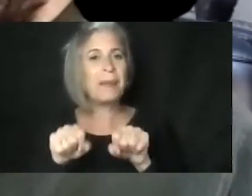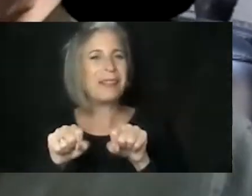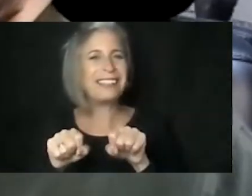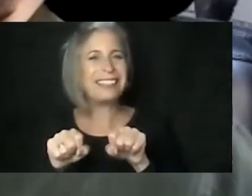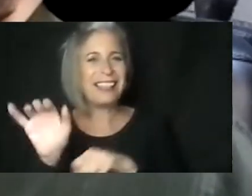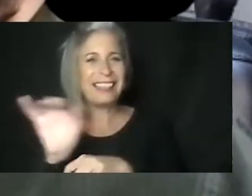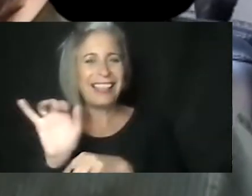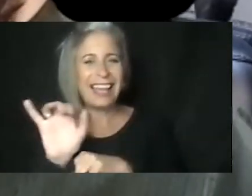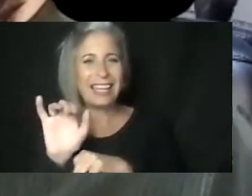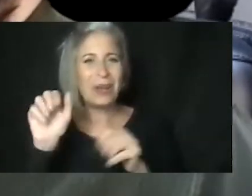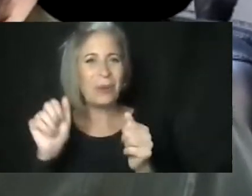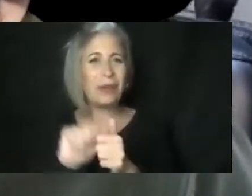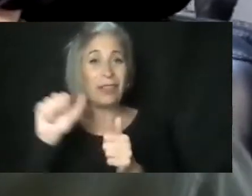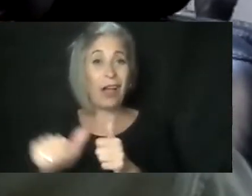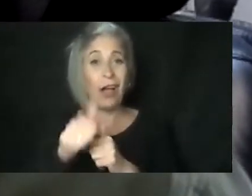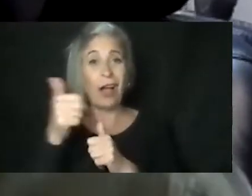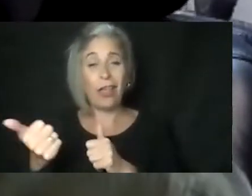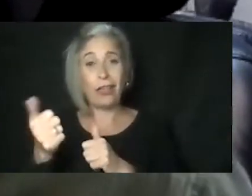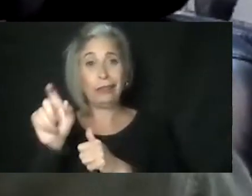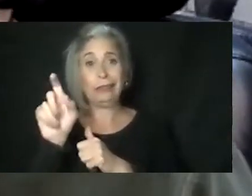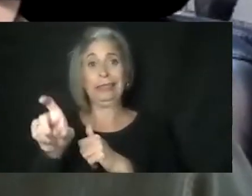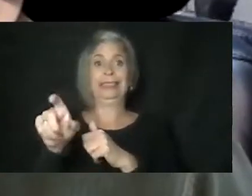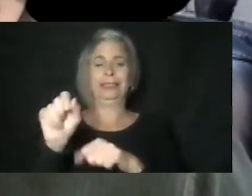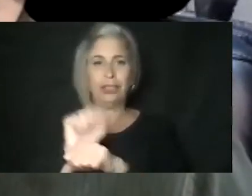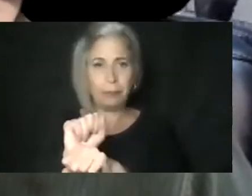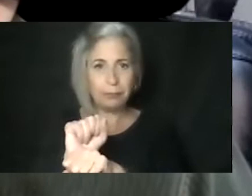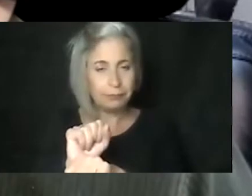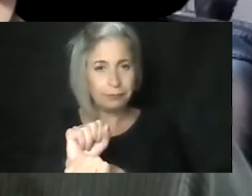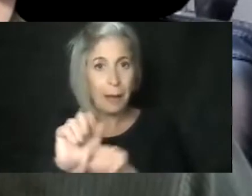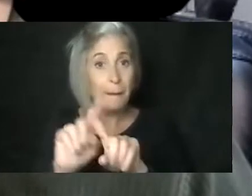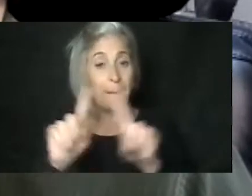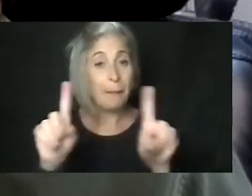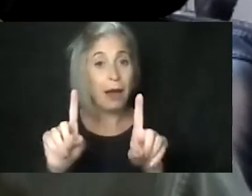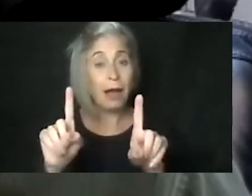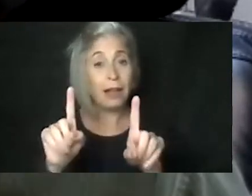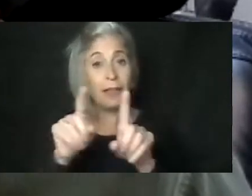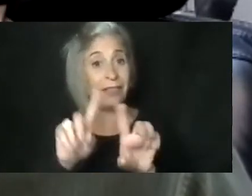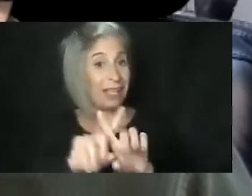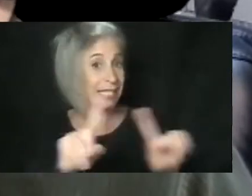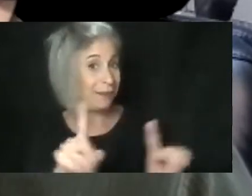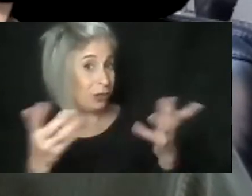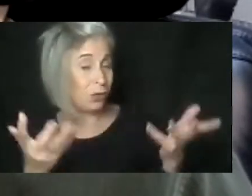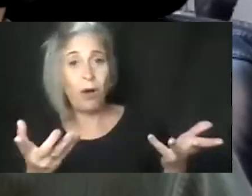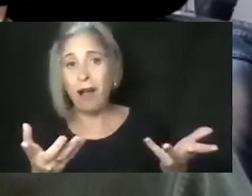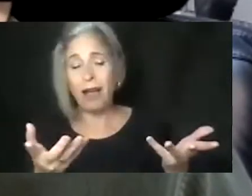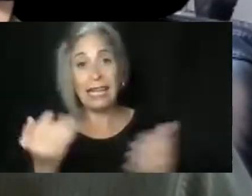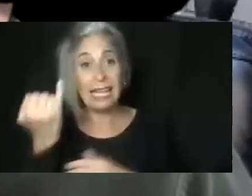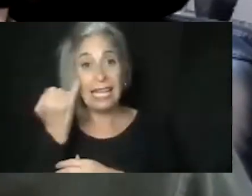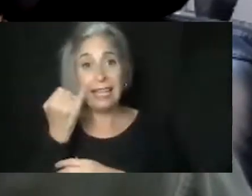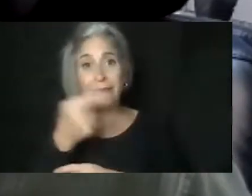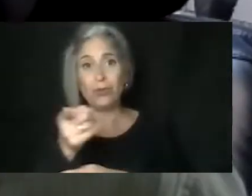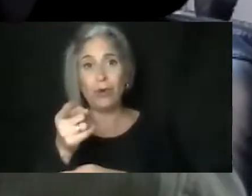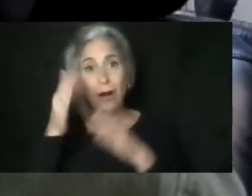just like with any other on-demand job. But one of the key differences there is that if you are